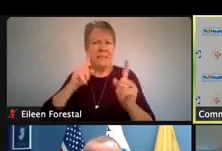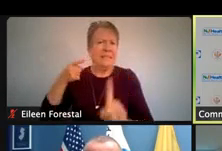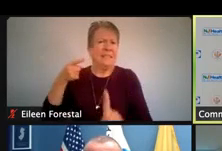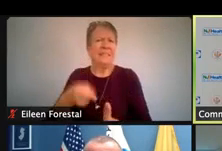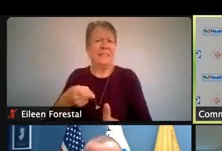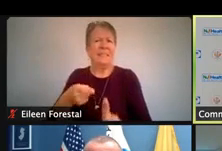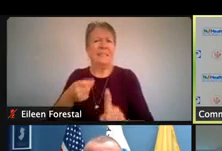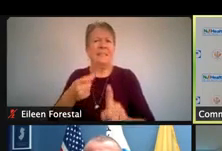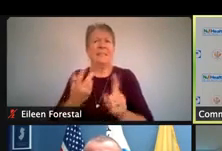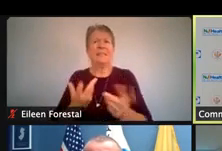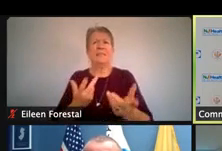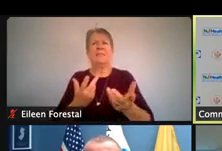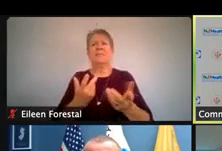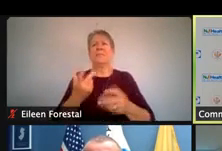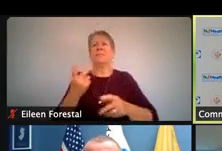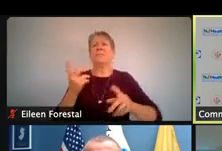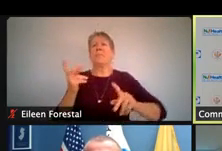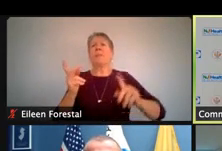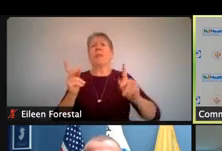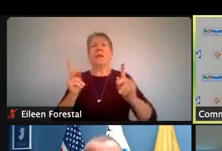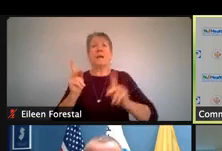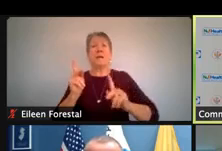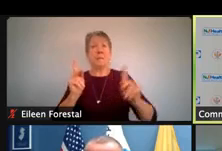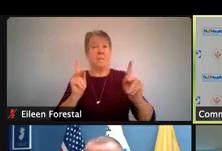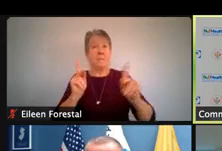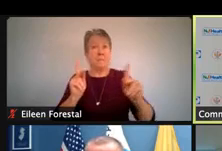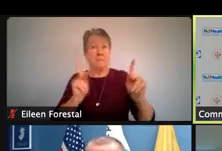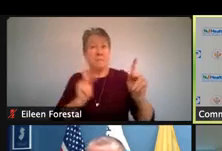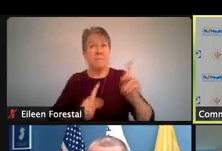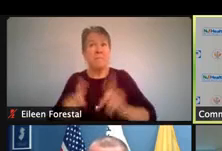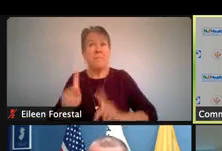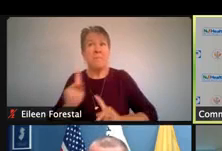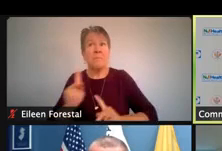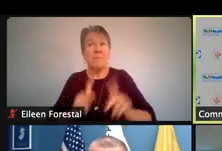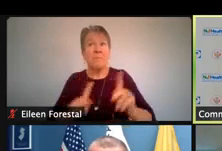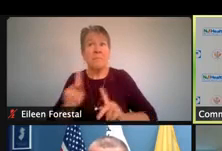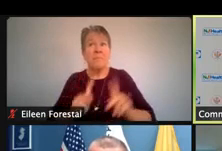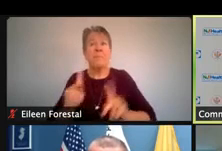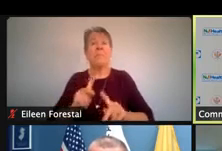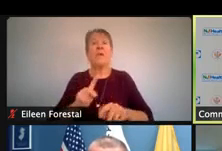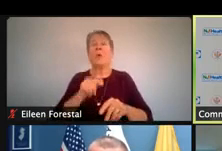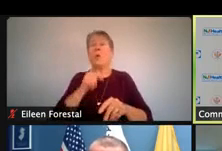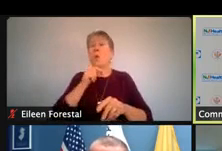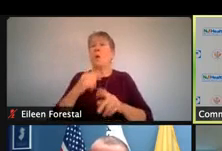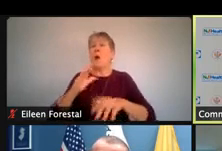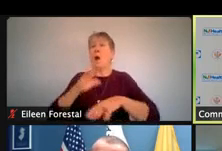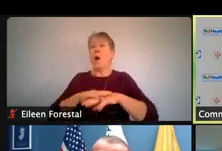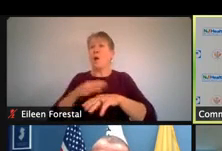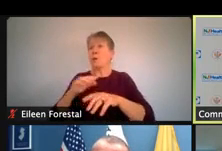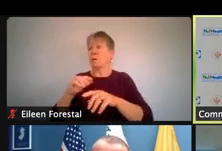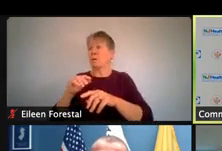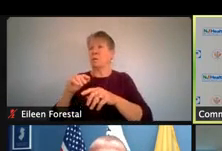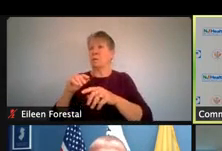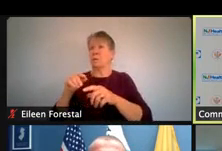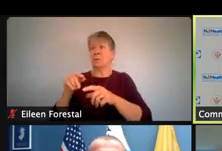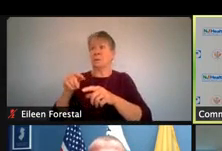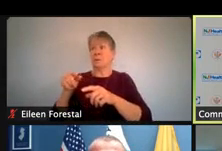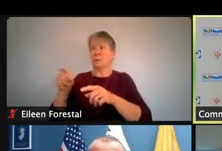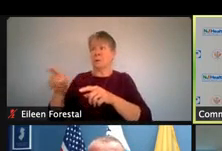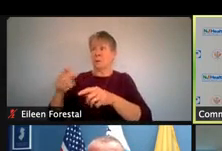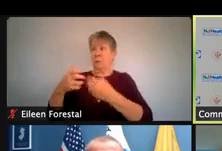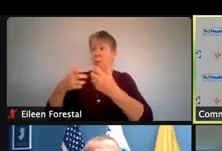good outcomes as proning and high flow oxygen and